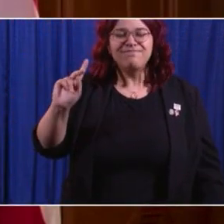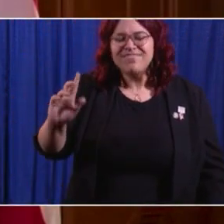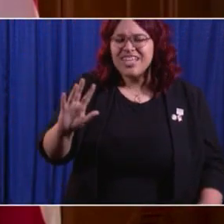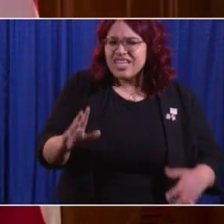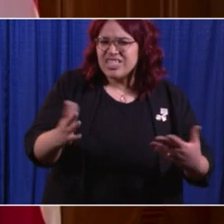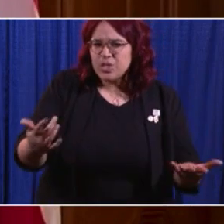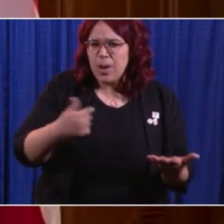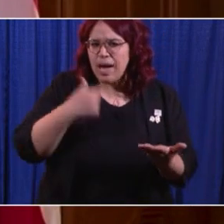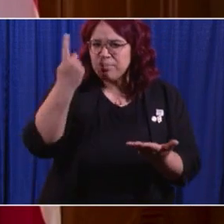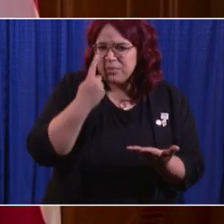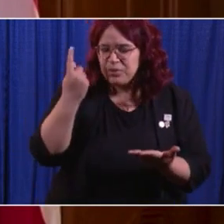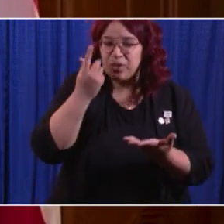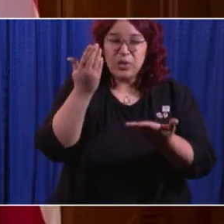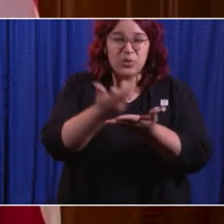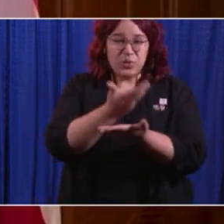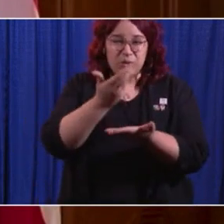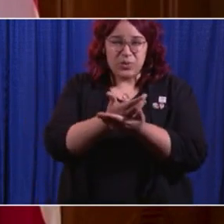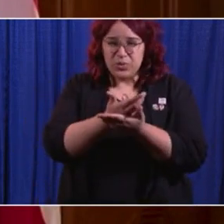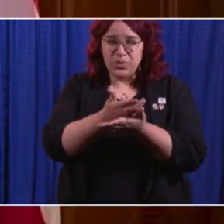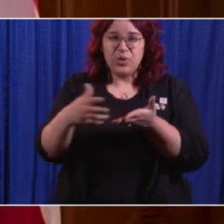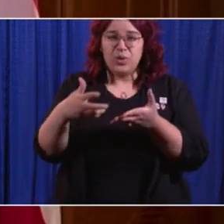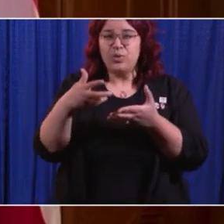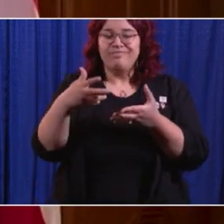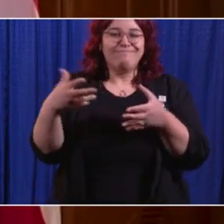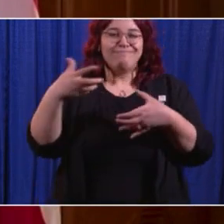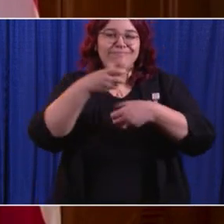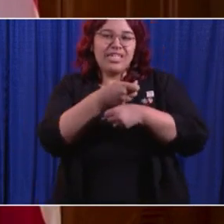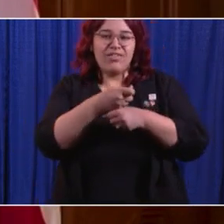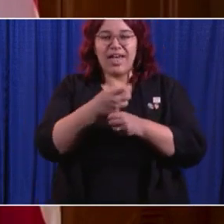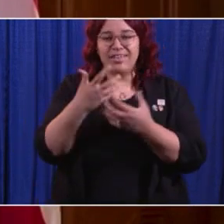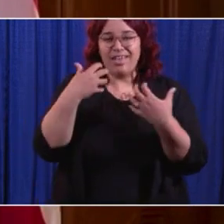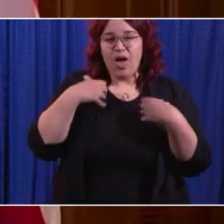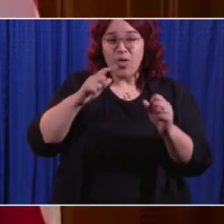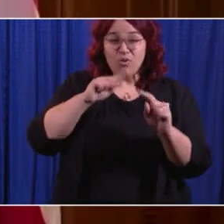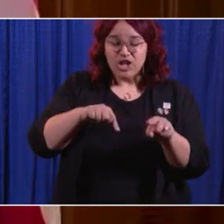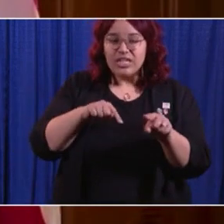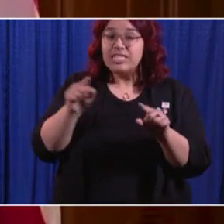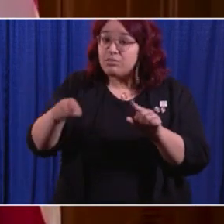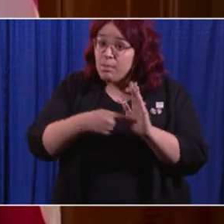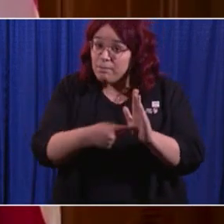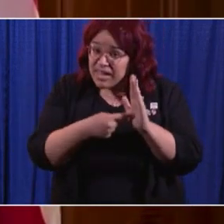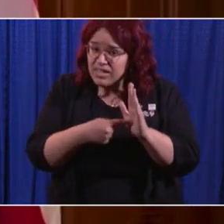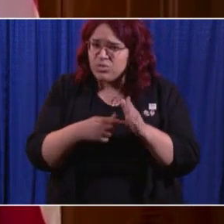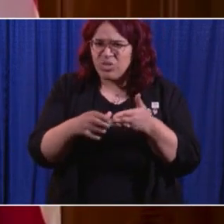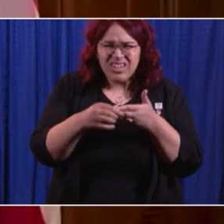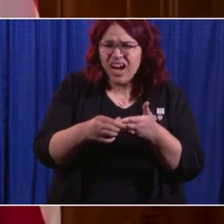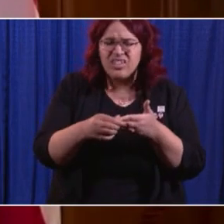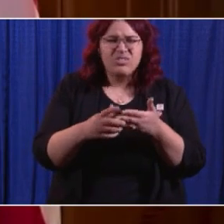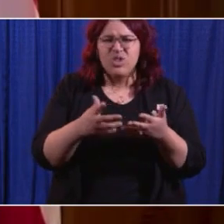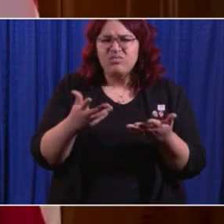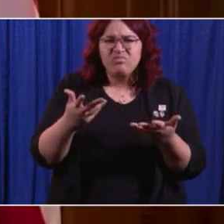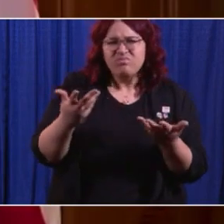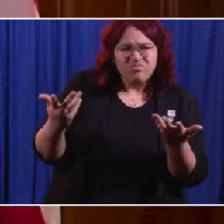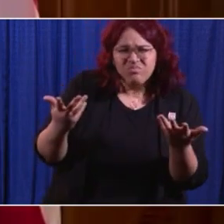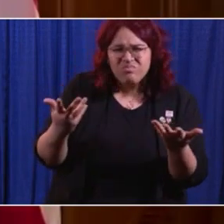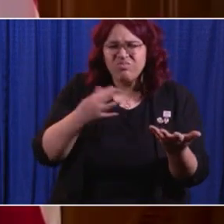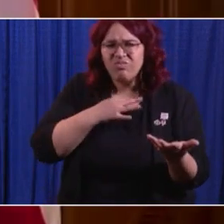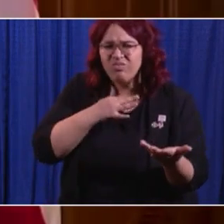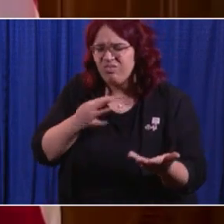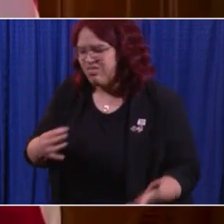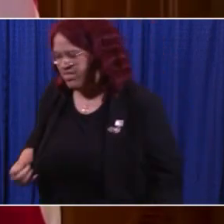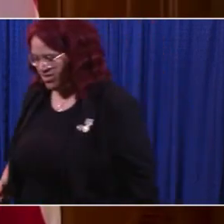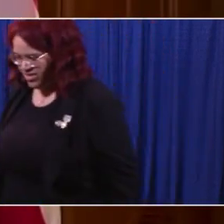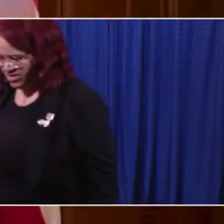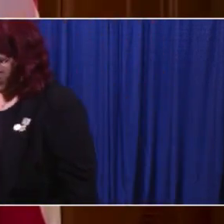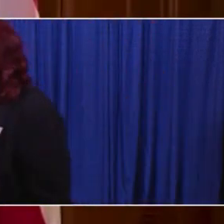mandates or not? Are they just a guidance? No, the mask order is still on. People,